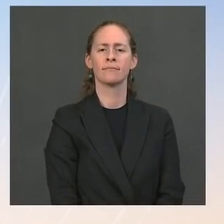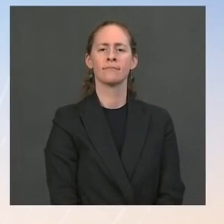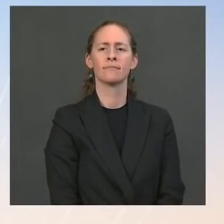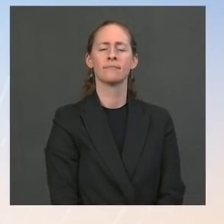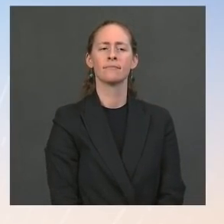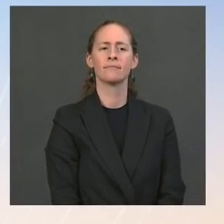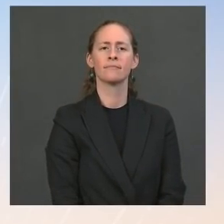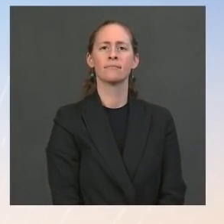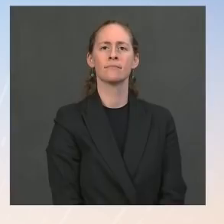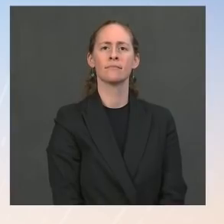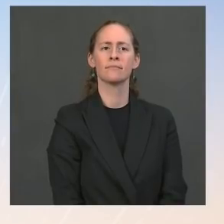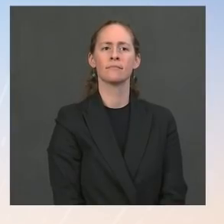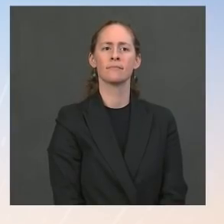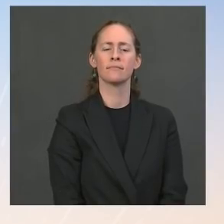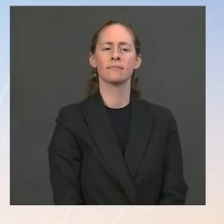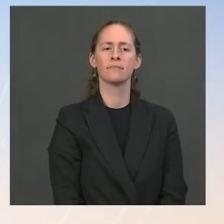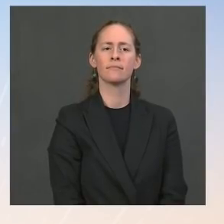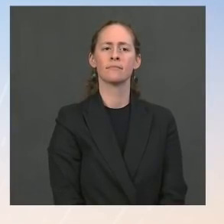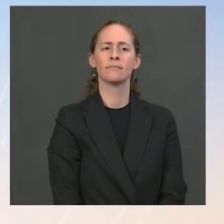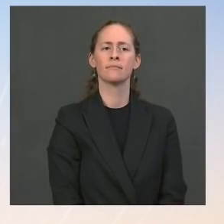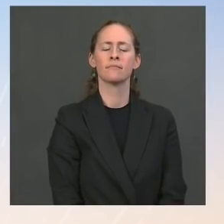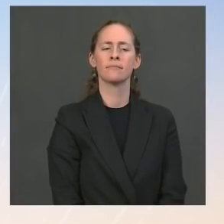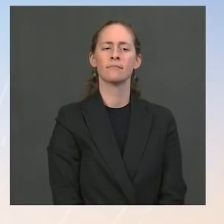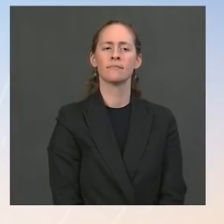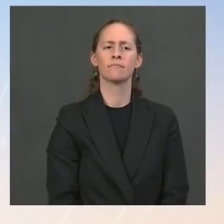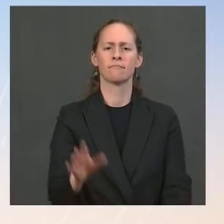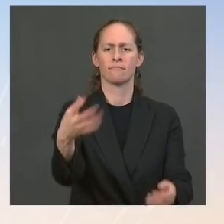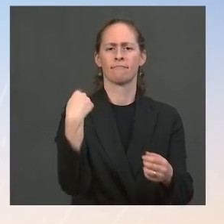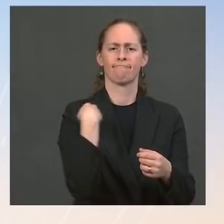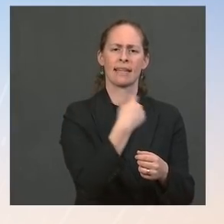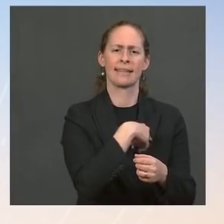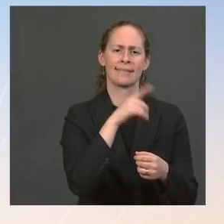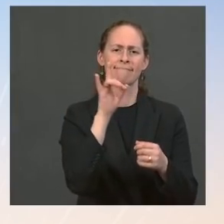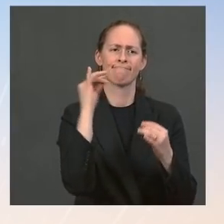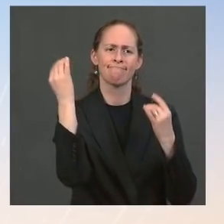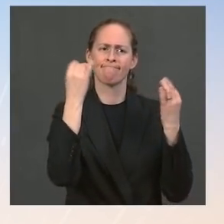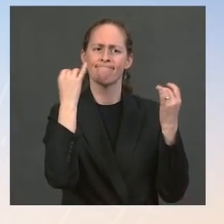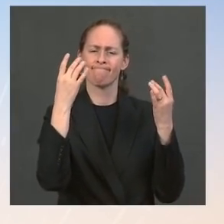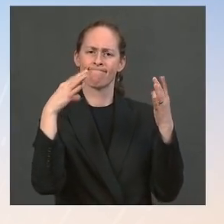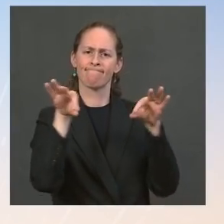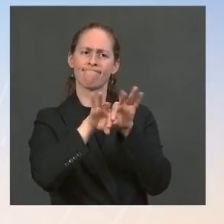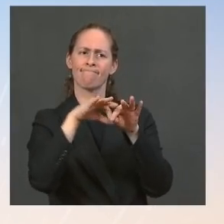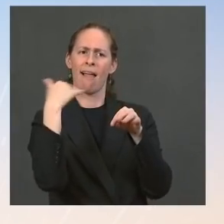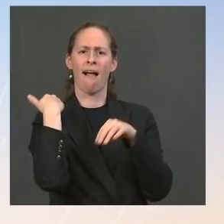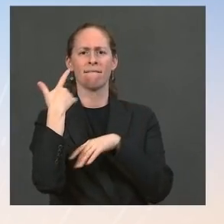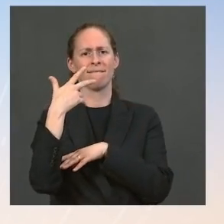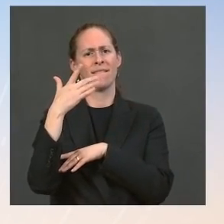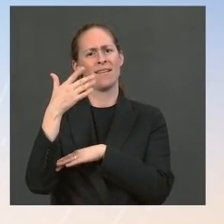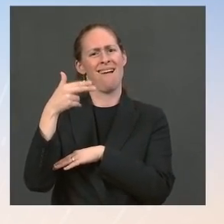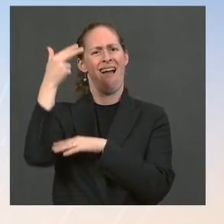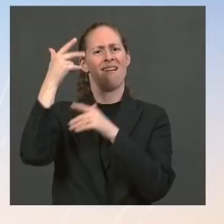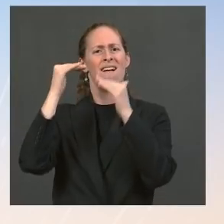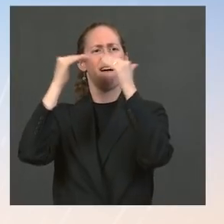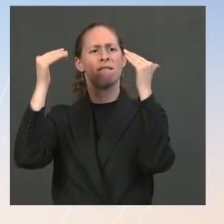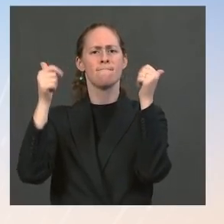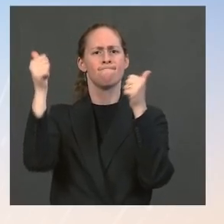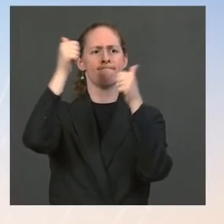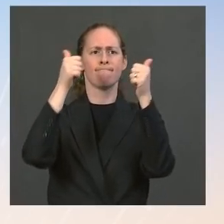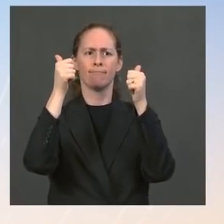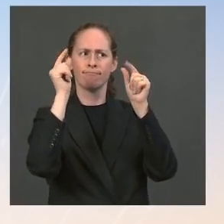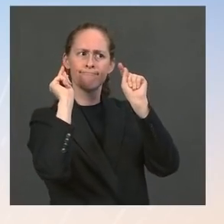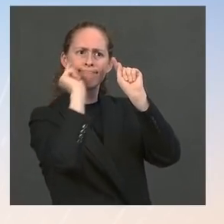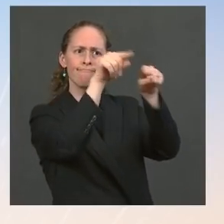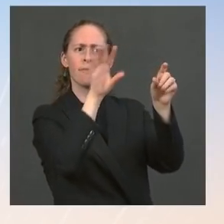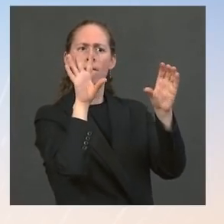So what they're doing, when we feel it's pretty pivotal to have high-level officials from here engaged and traveling back and forth to Port-au-Prince to